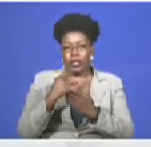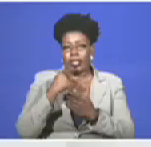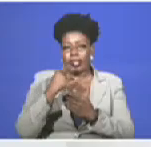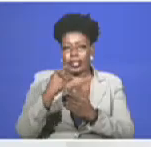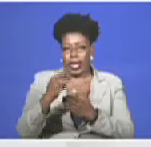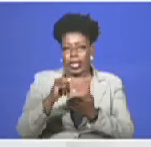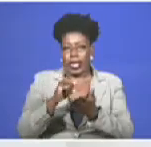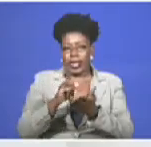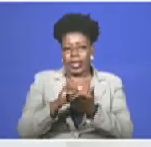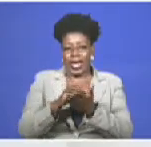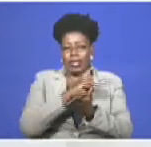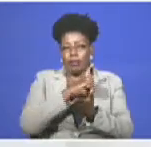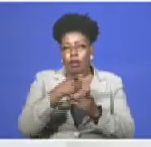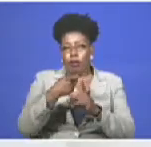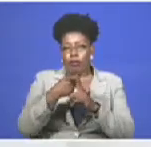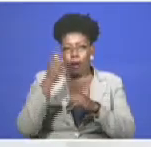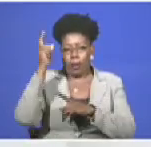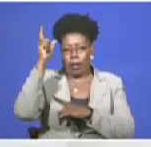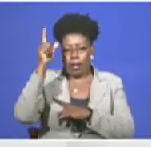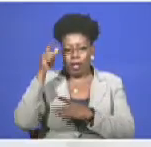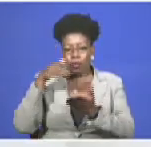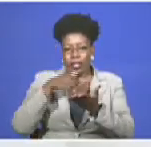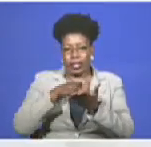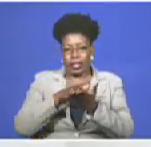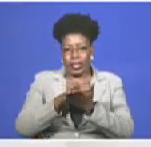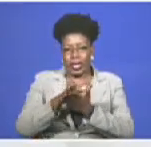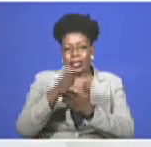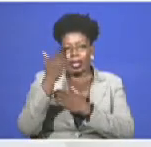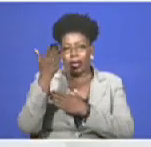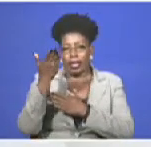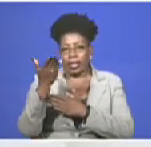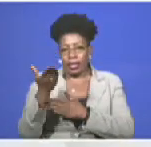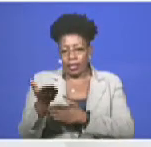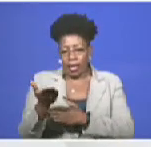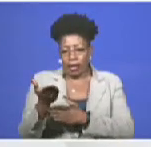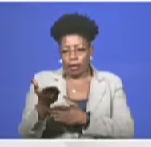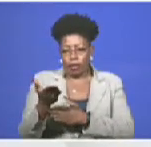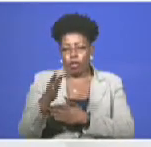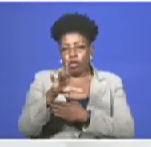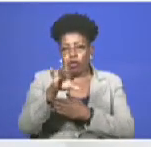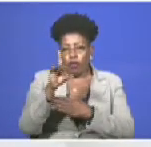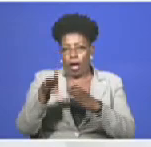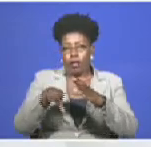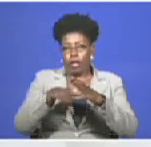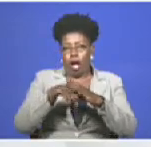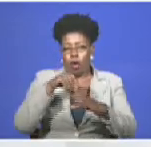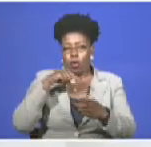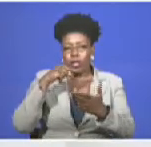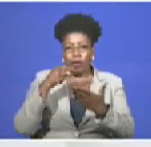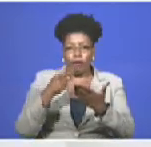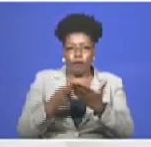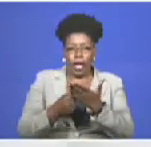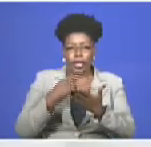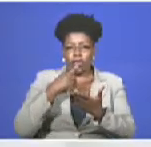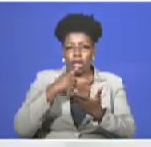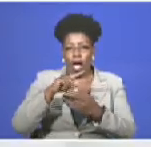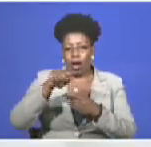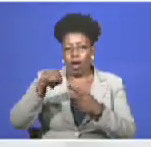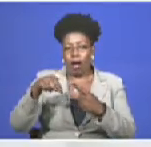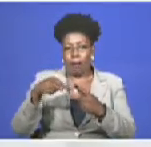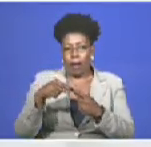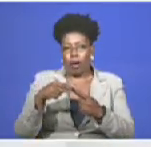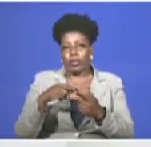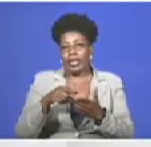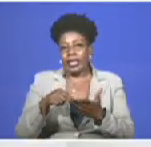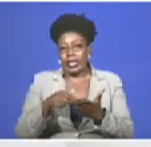a diplomat from London has been sent into Turin, Italy, to try and find out what the facts are surrounding this case